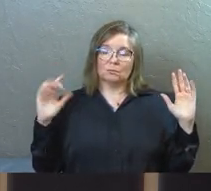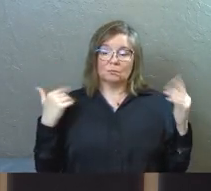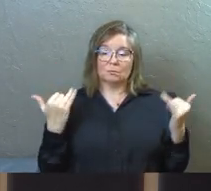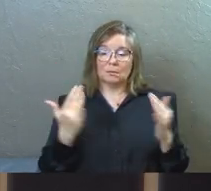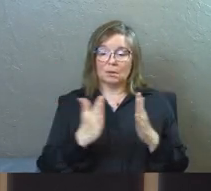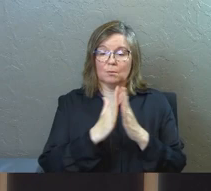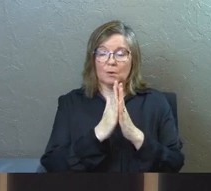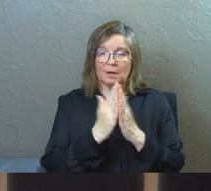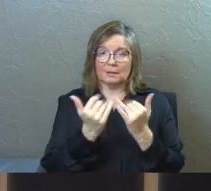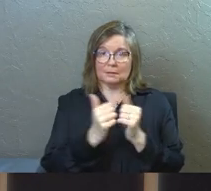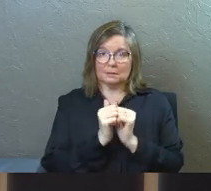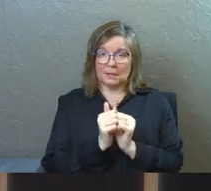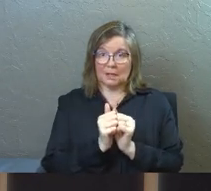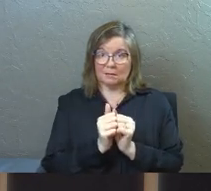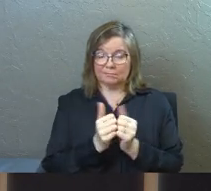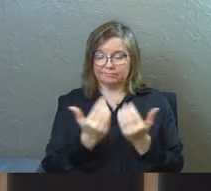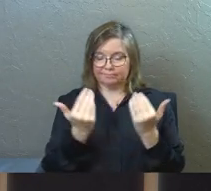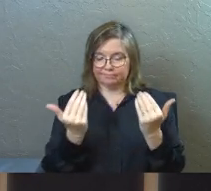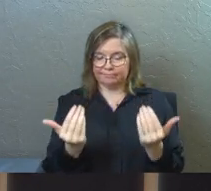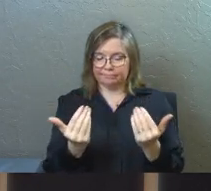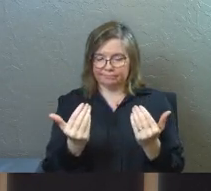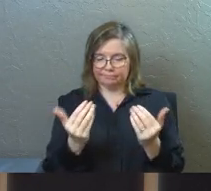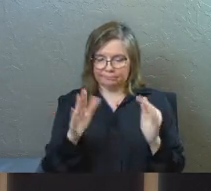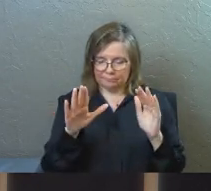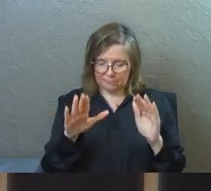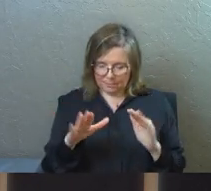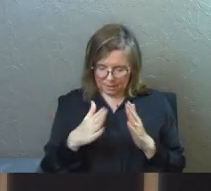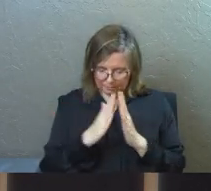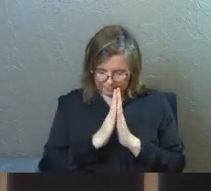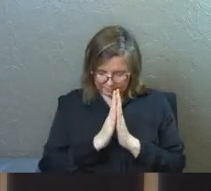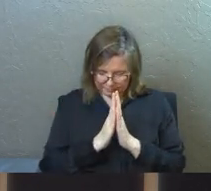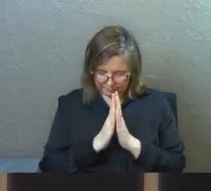So we're going to pray this prayer together. If you would bow your heads, close your eyes.